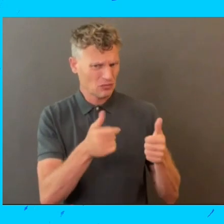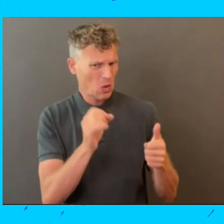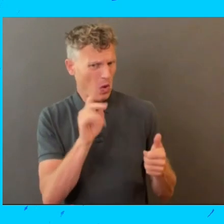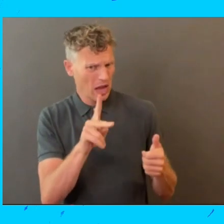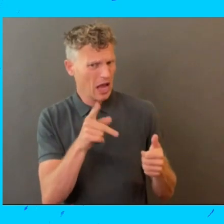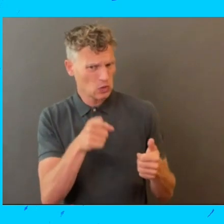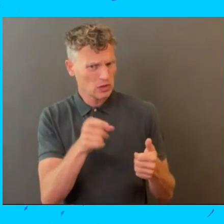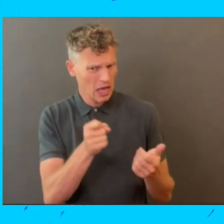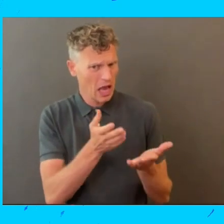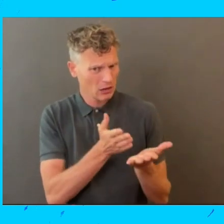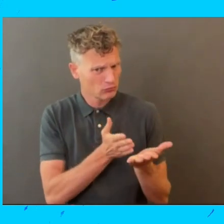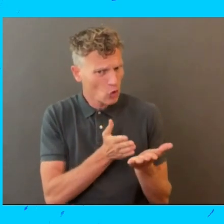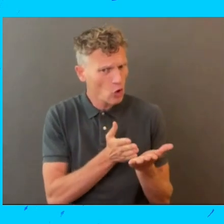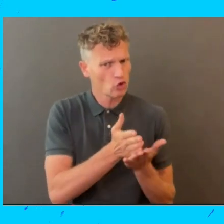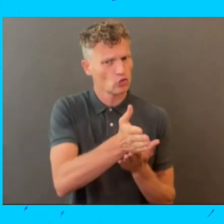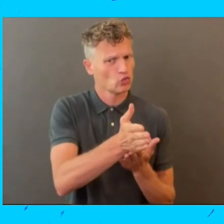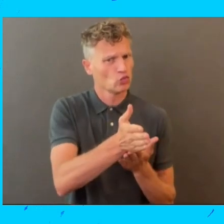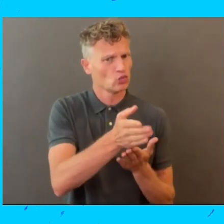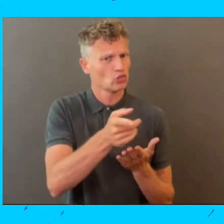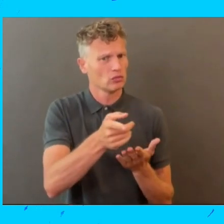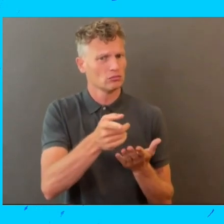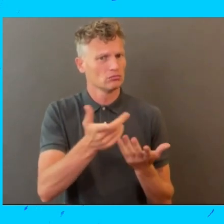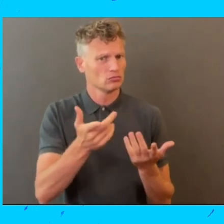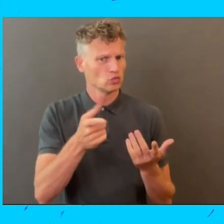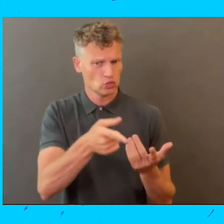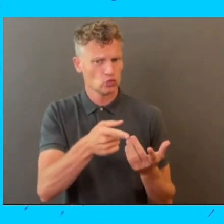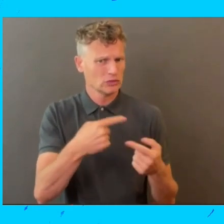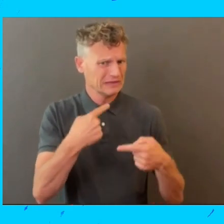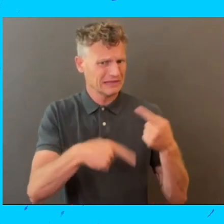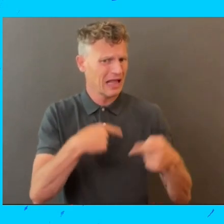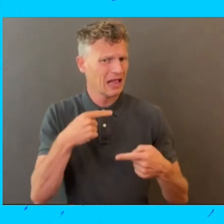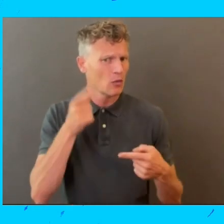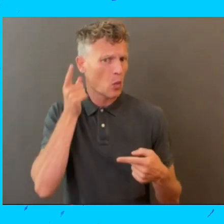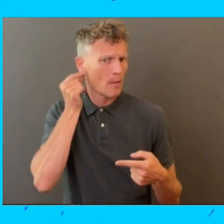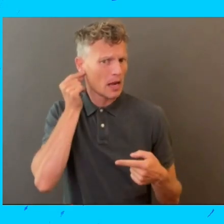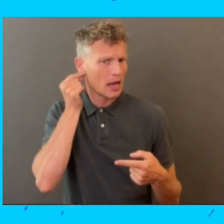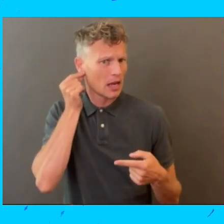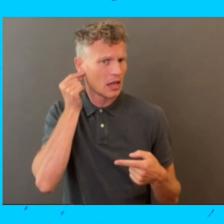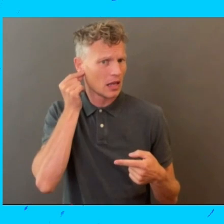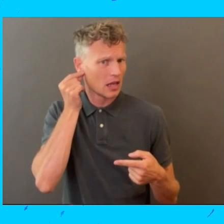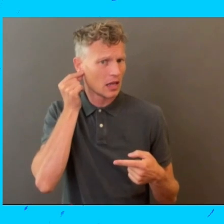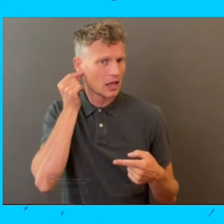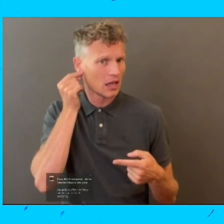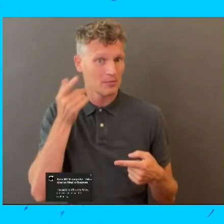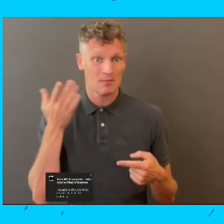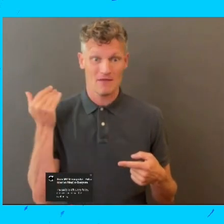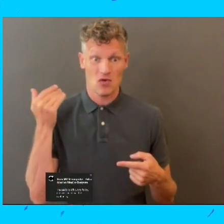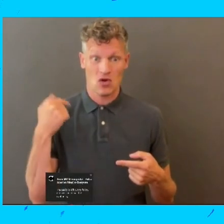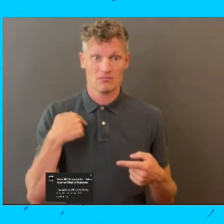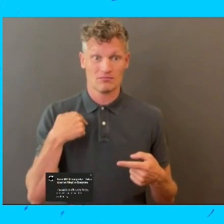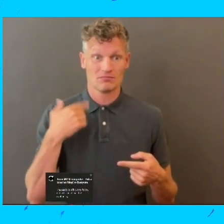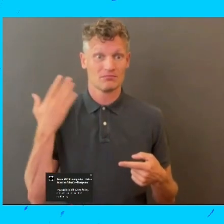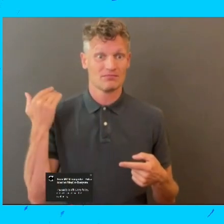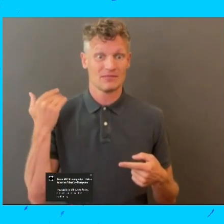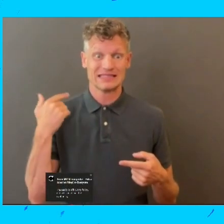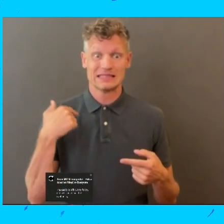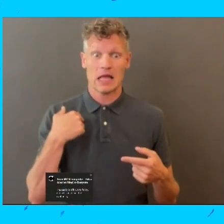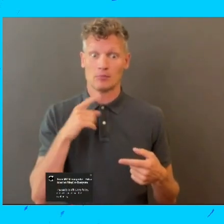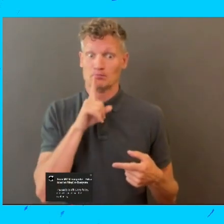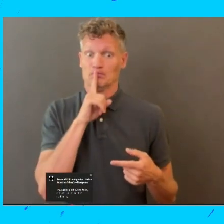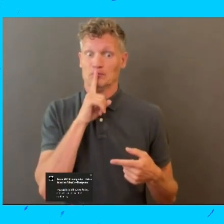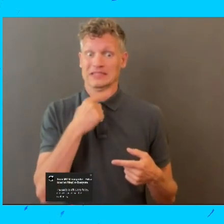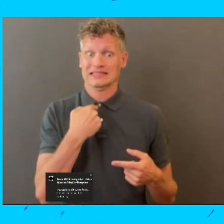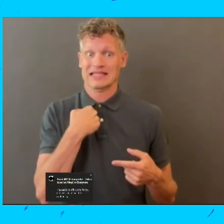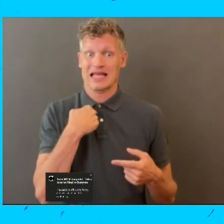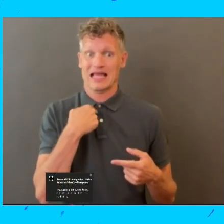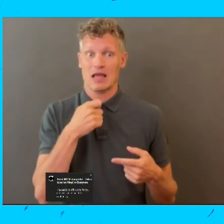a woman. But when I was their age, I didn't even used to say I didn't go through the cut. Because stigma, you'll